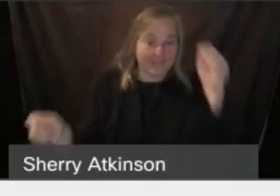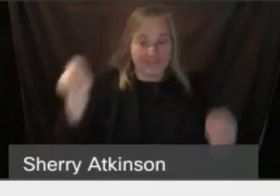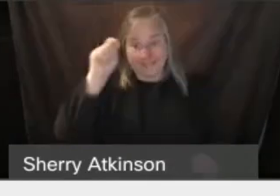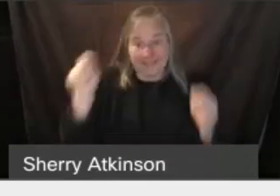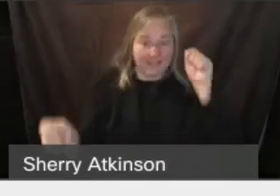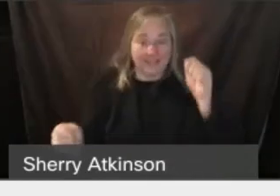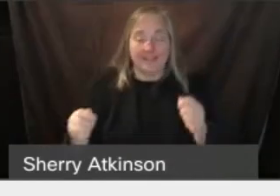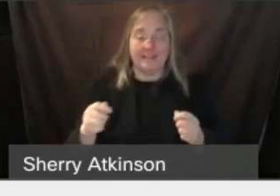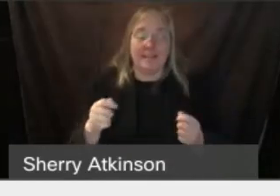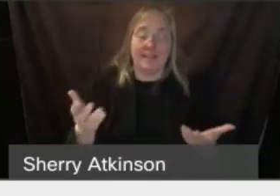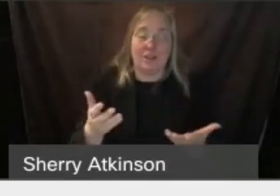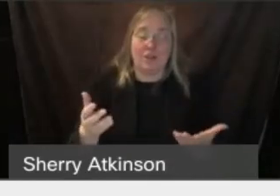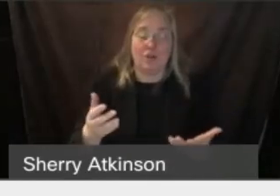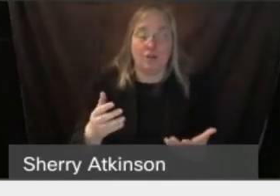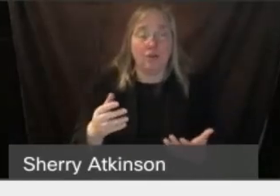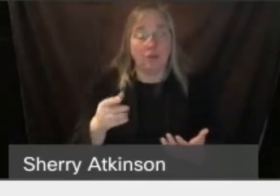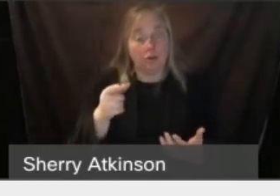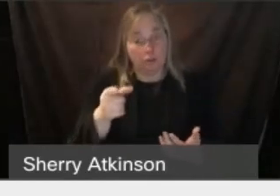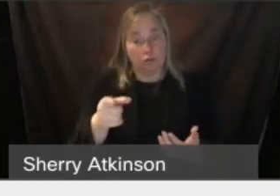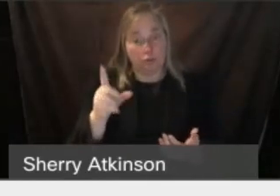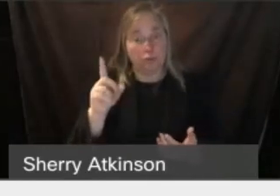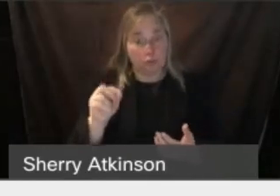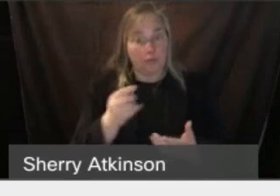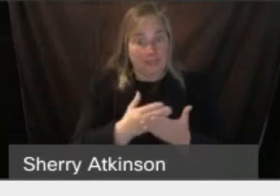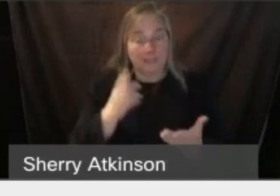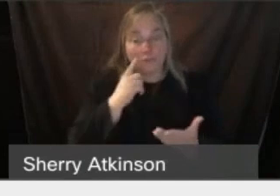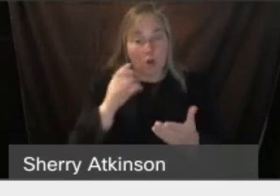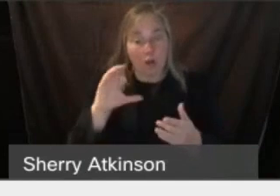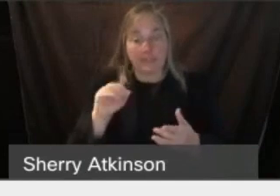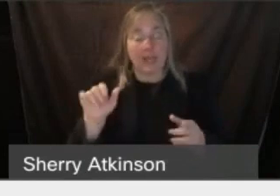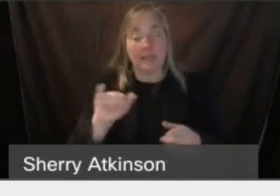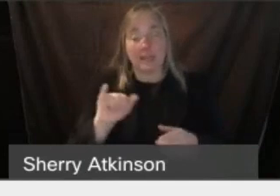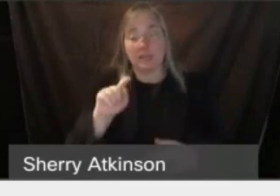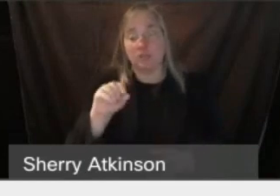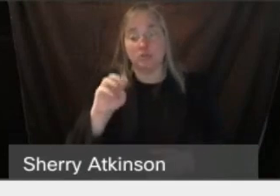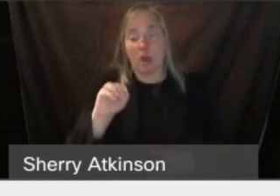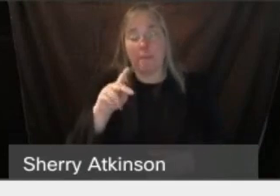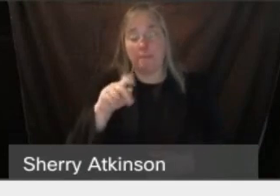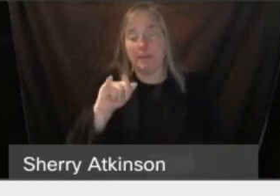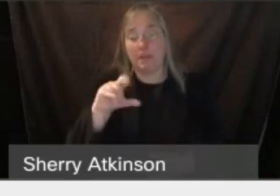resident, you do stuff for companies like Tom Pilon.